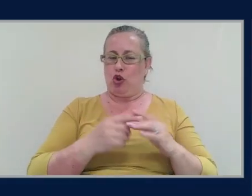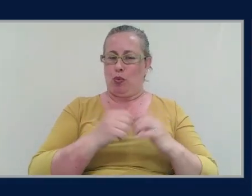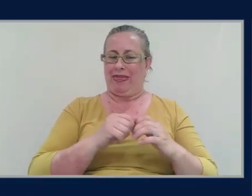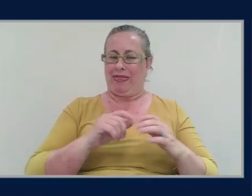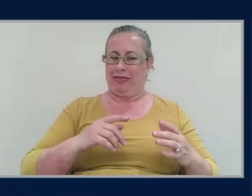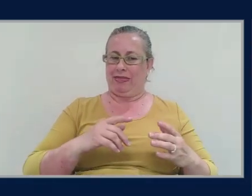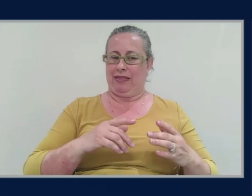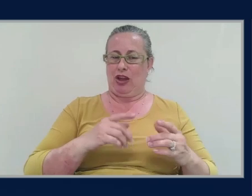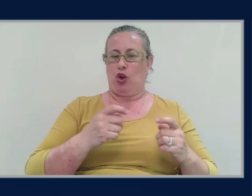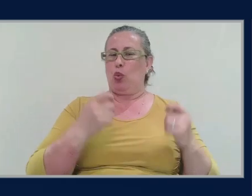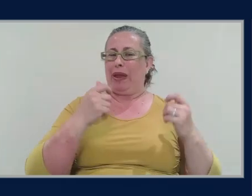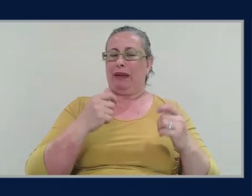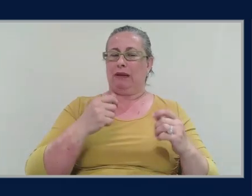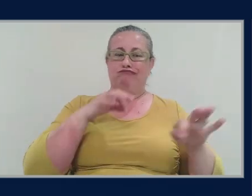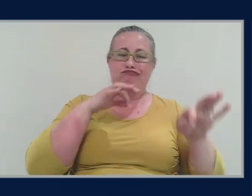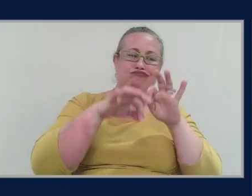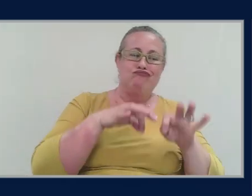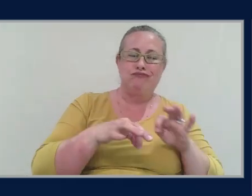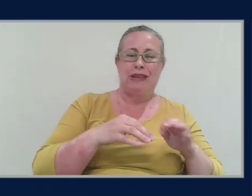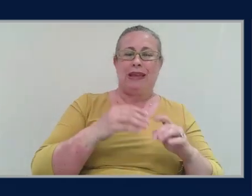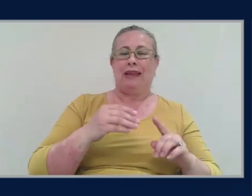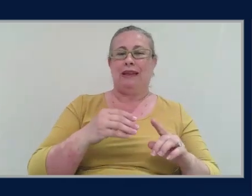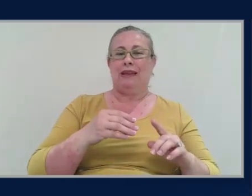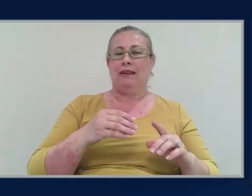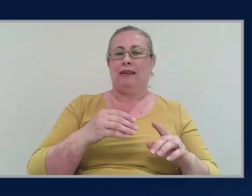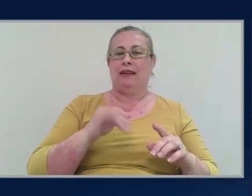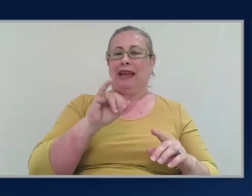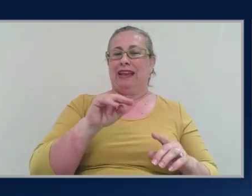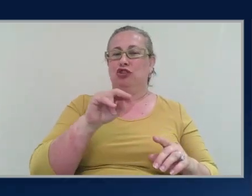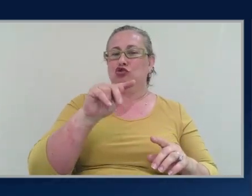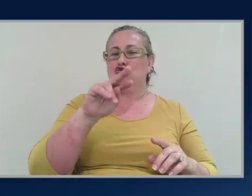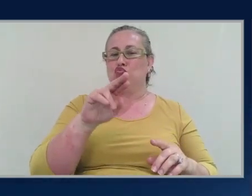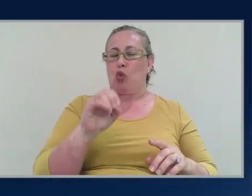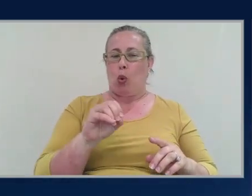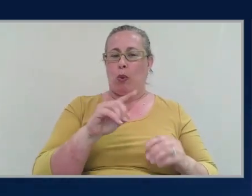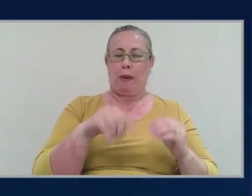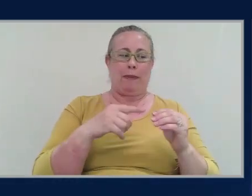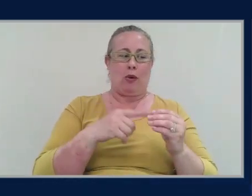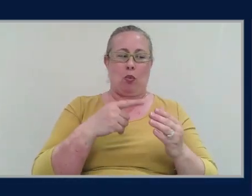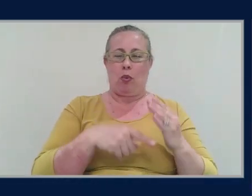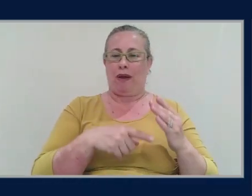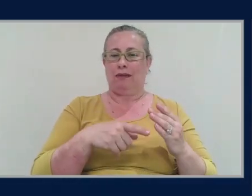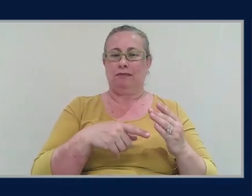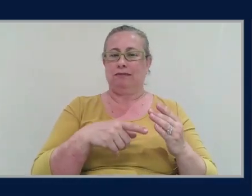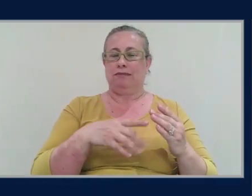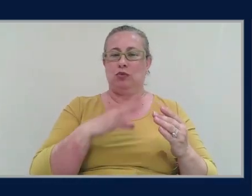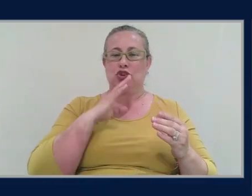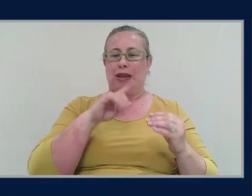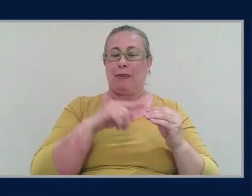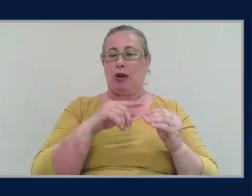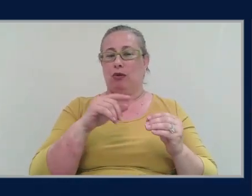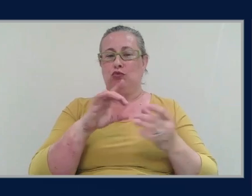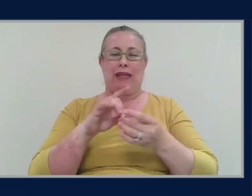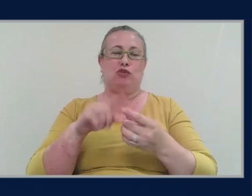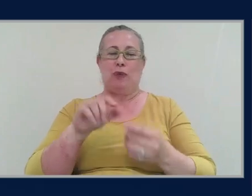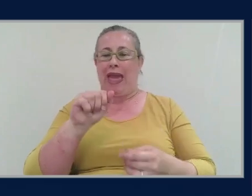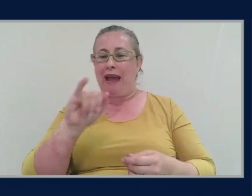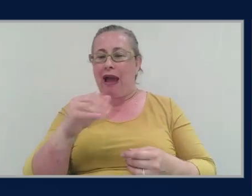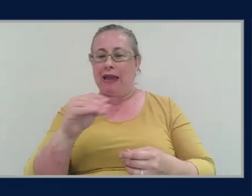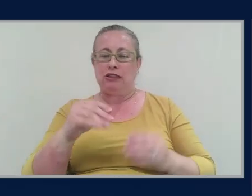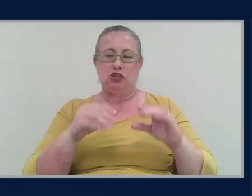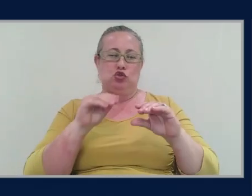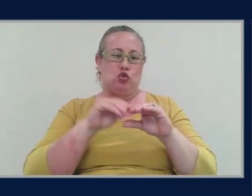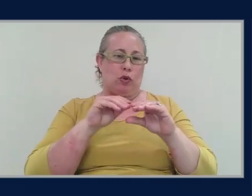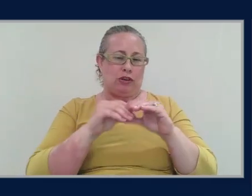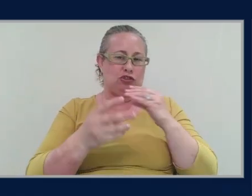quick introduction, John and Laura, for exactly what we're talking about with regard to AI and storage here in the future. A lot of people